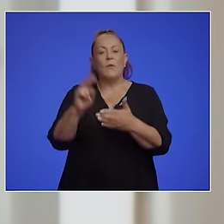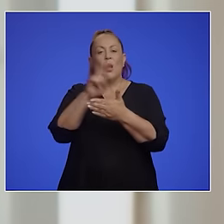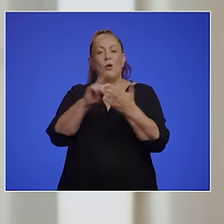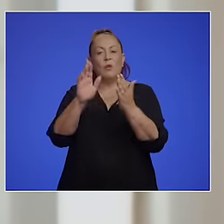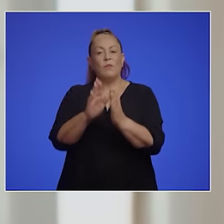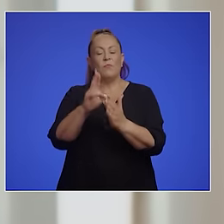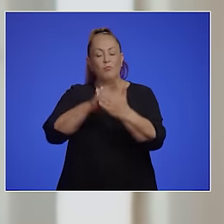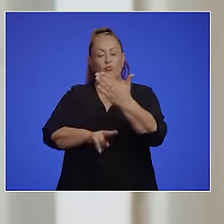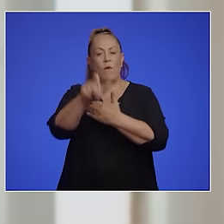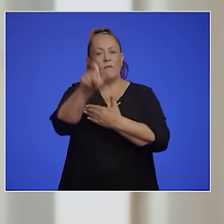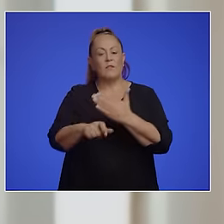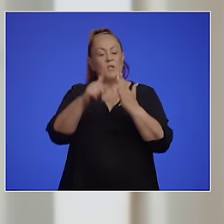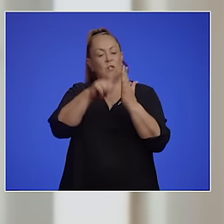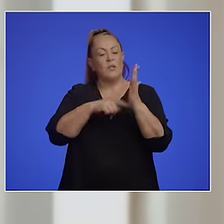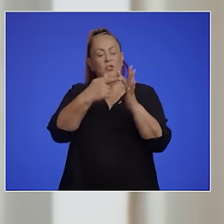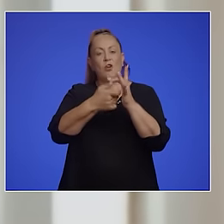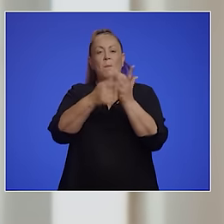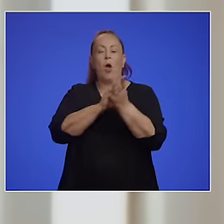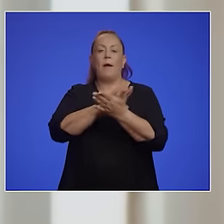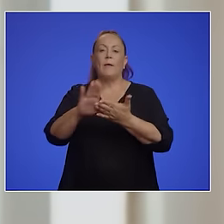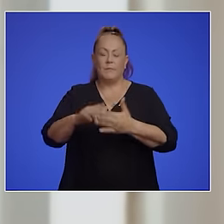A reading from the prophet Jeremiah.